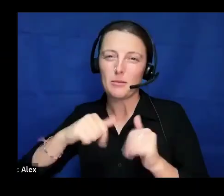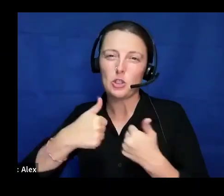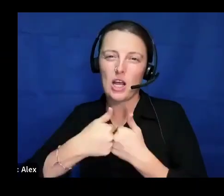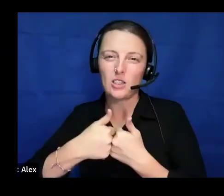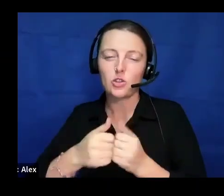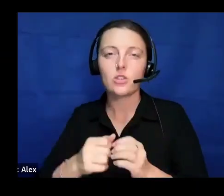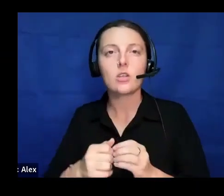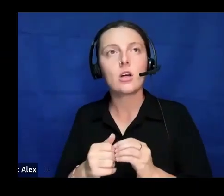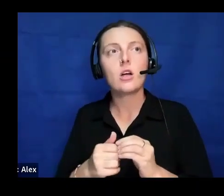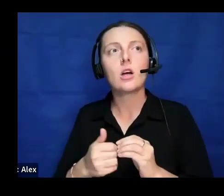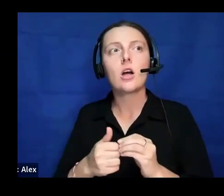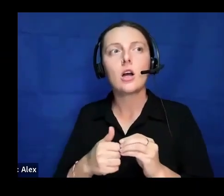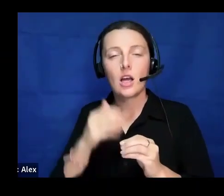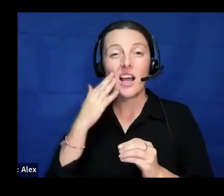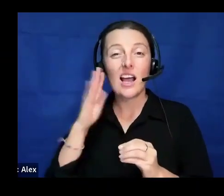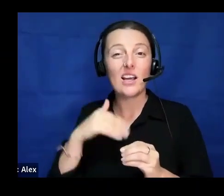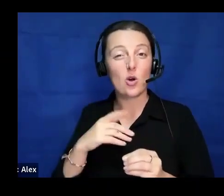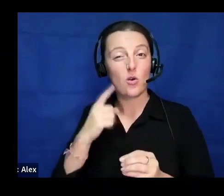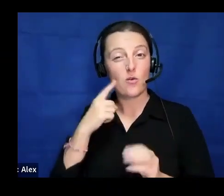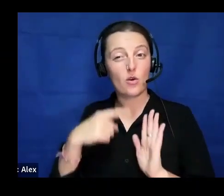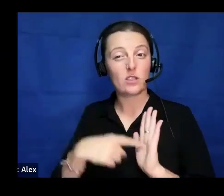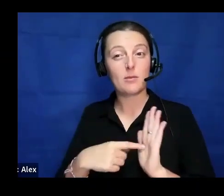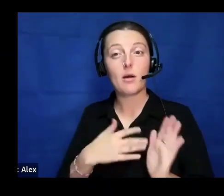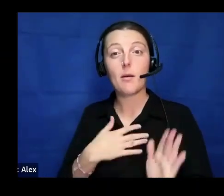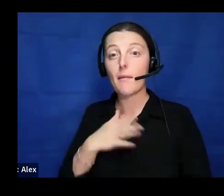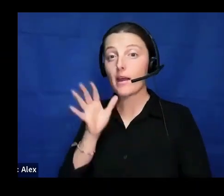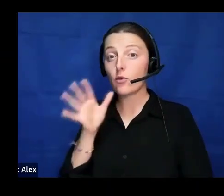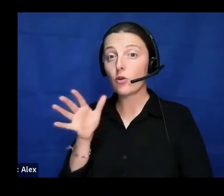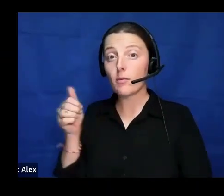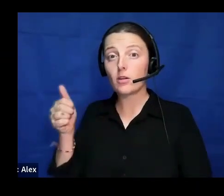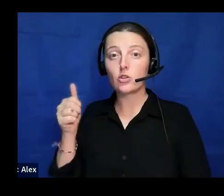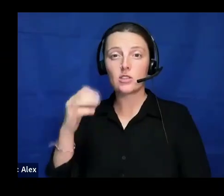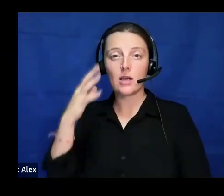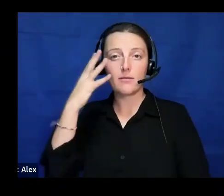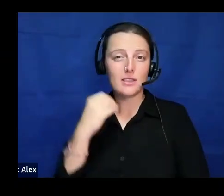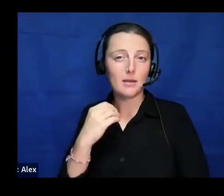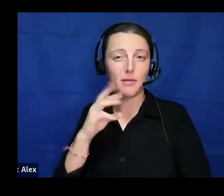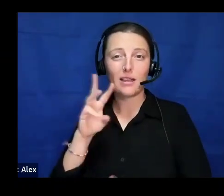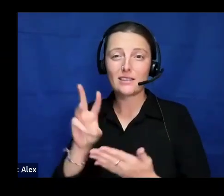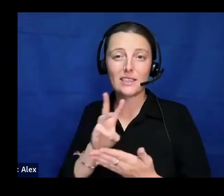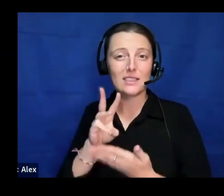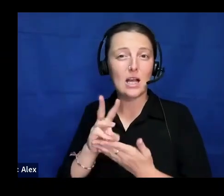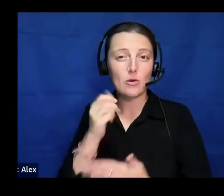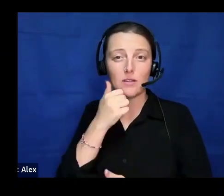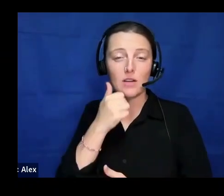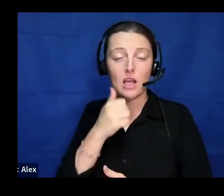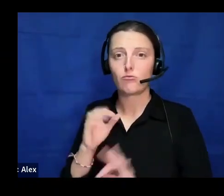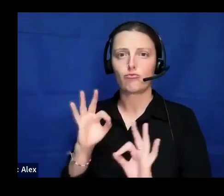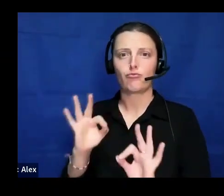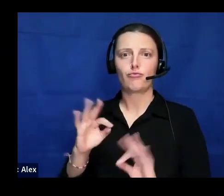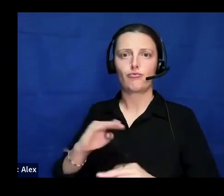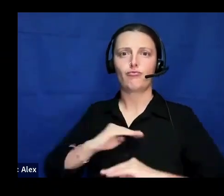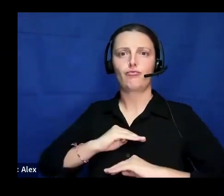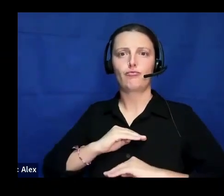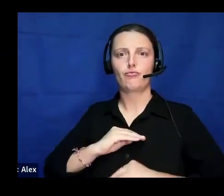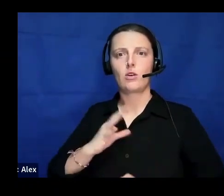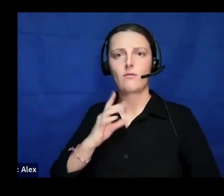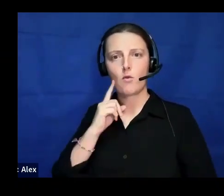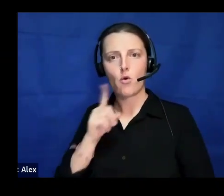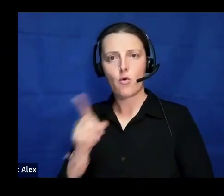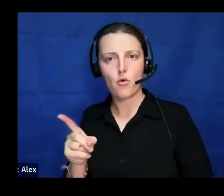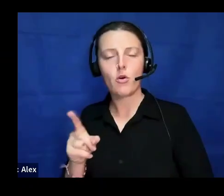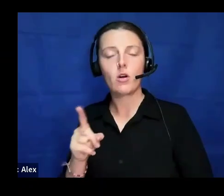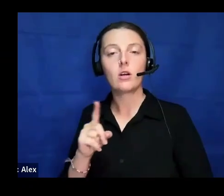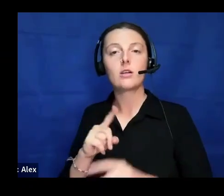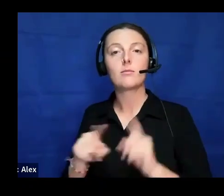my grandma, she only sleeps like six hours a day, and that's perfectly fine for her. But again, she has a hard time,